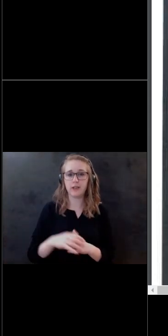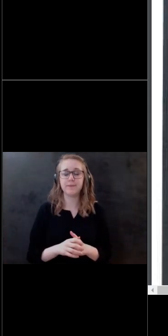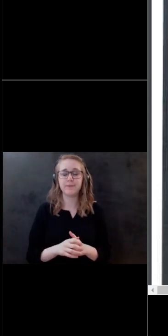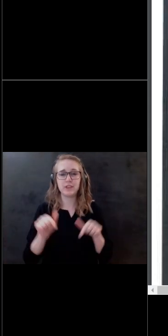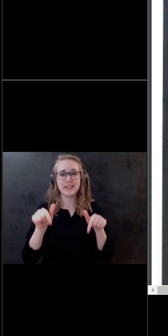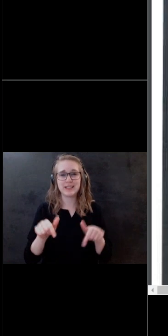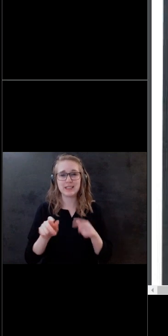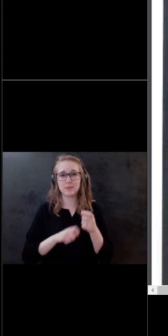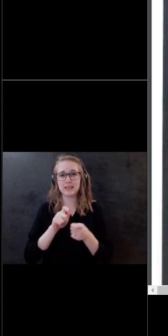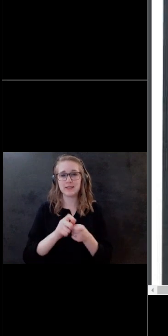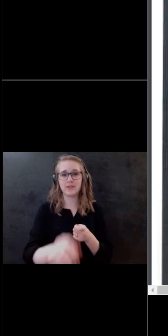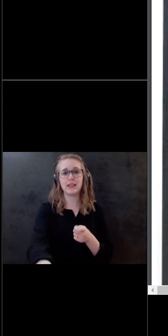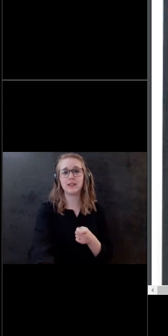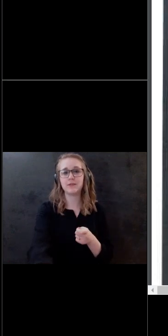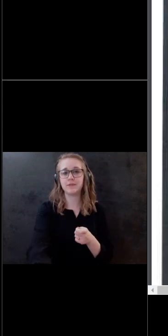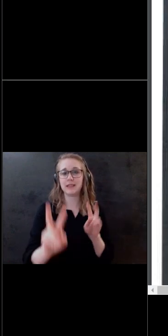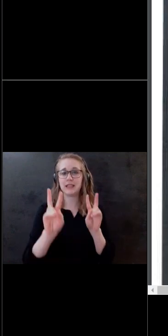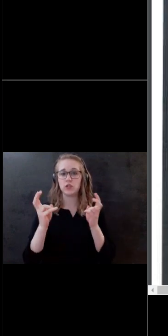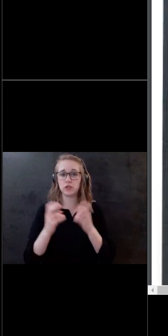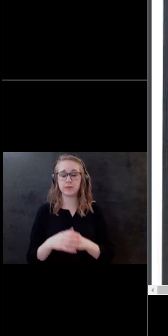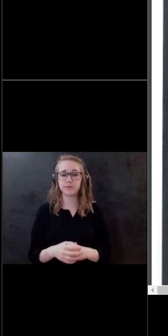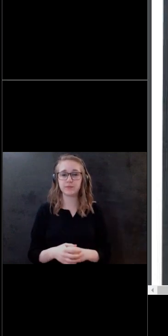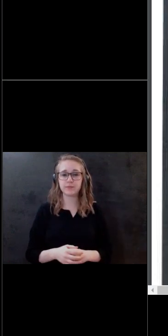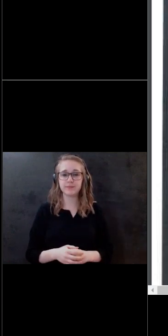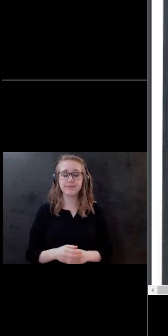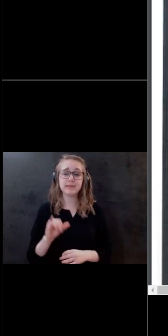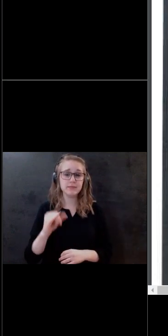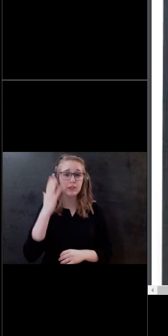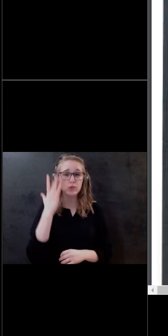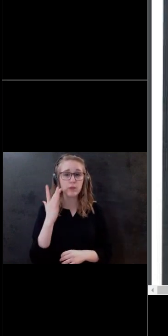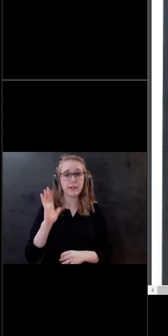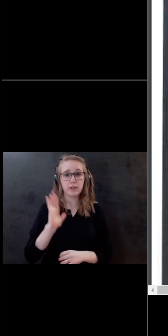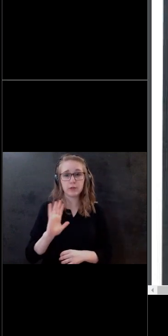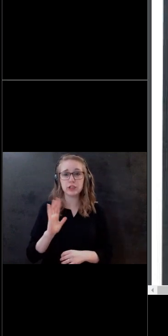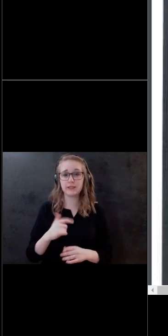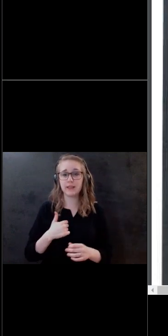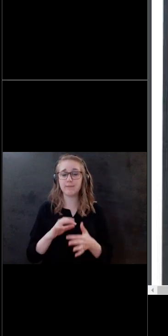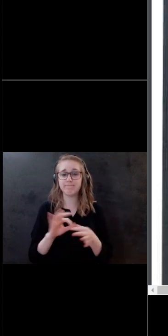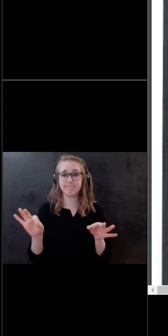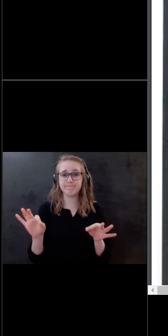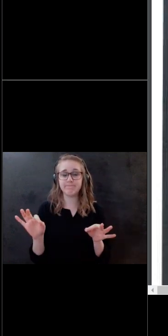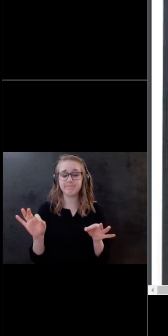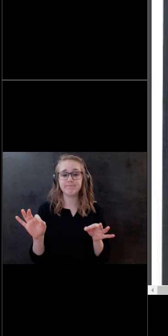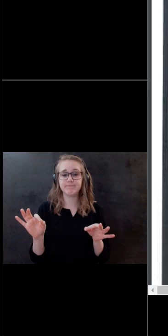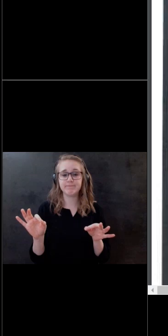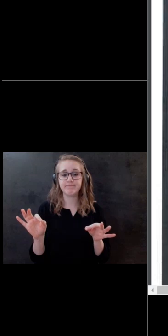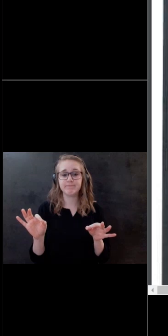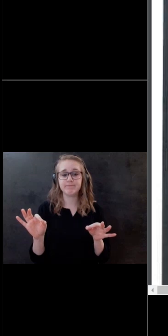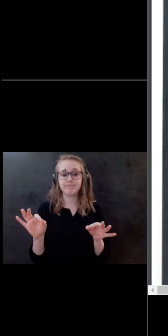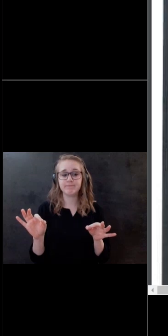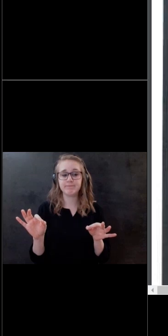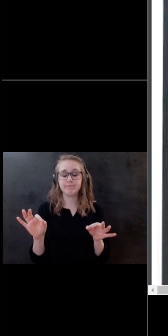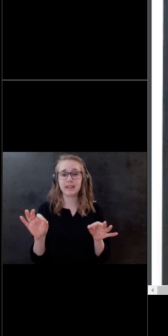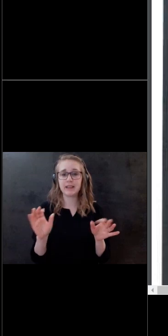matter. That's why I originally stated the conversation between